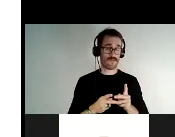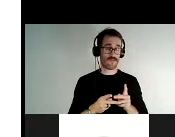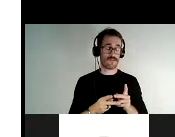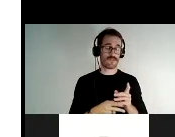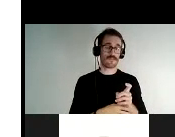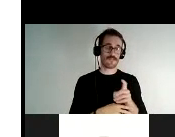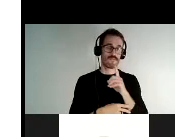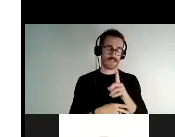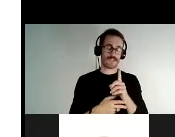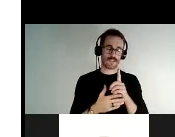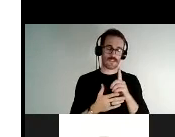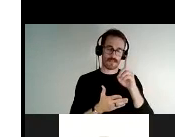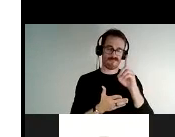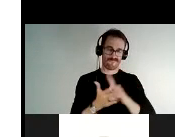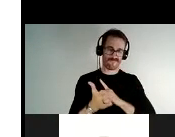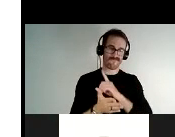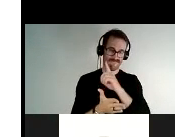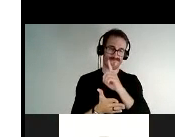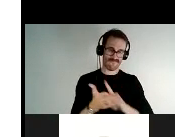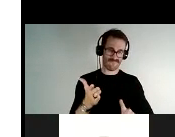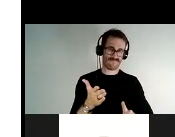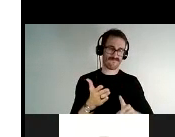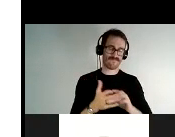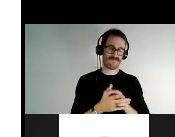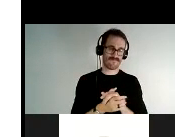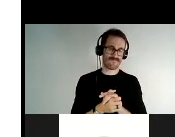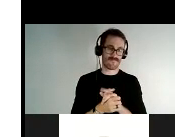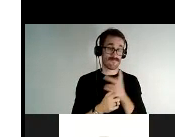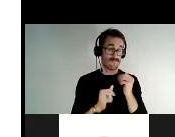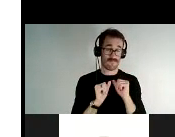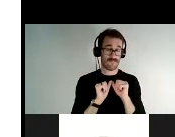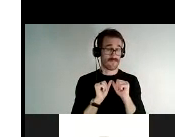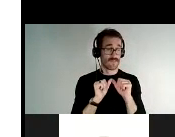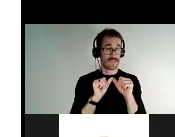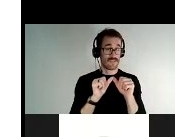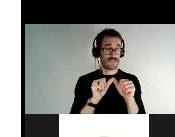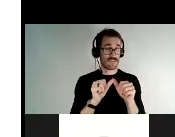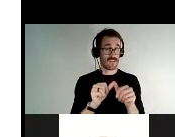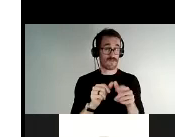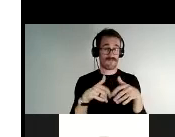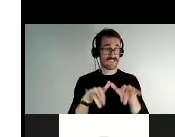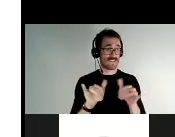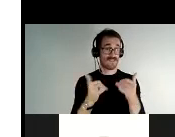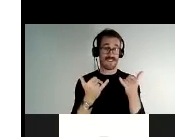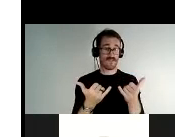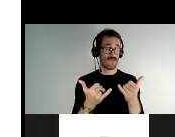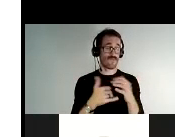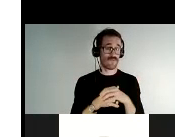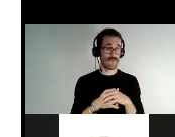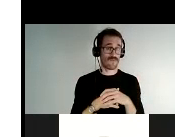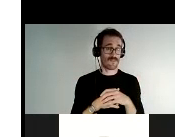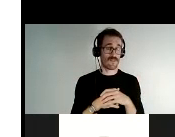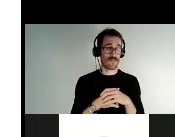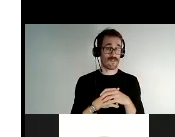the broader society. And it's been constant. Like this, I'm hearing about so many cases of